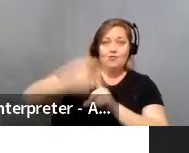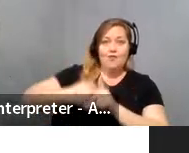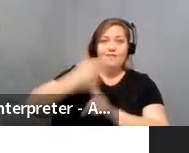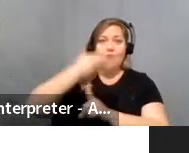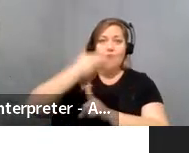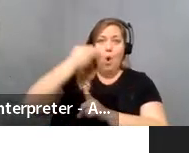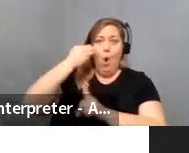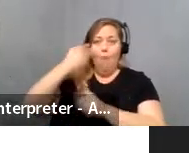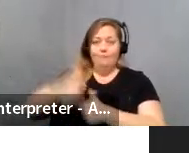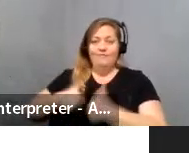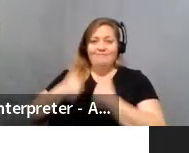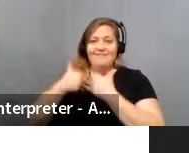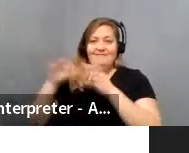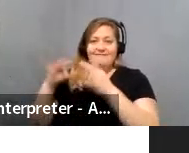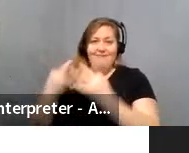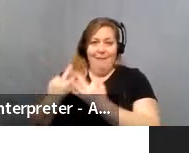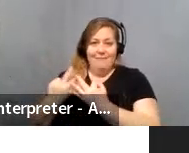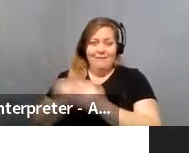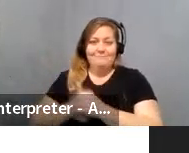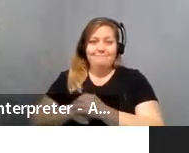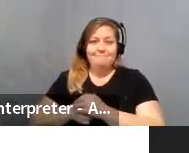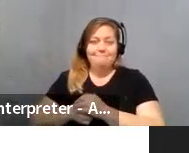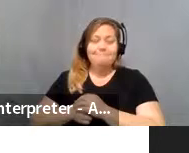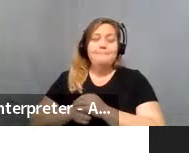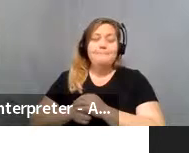for their family. Next slide, please.